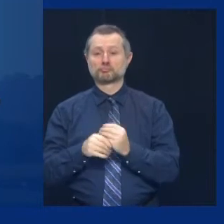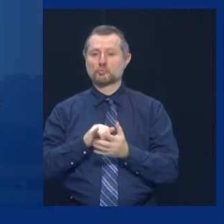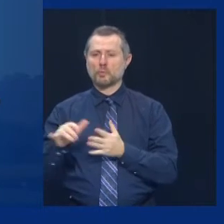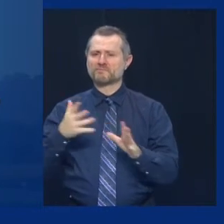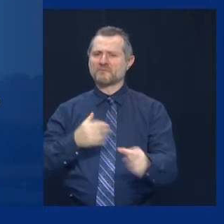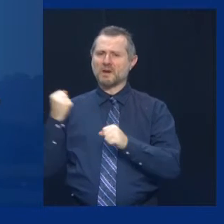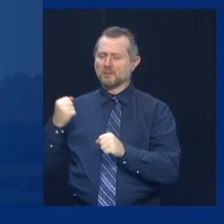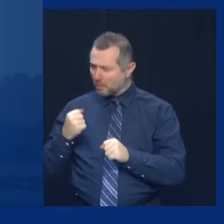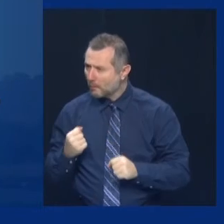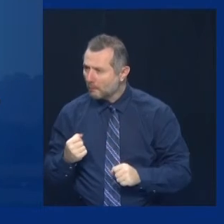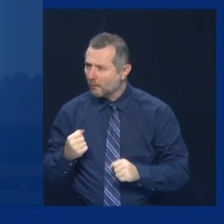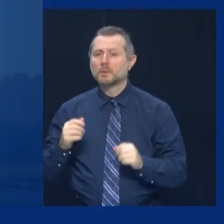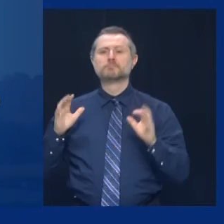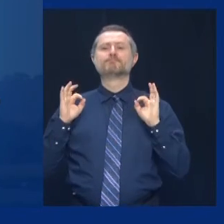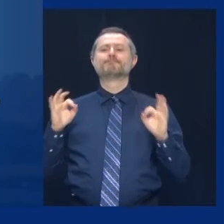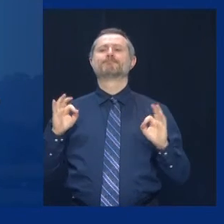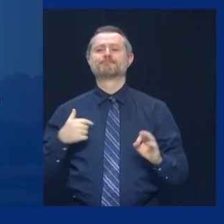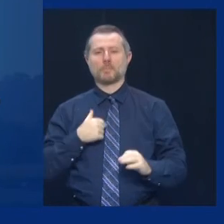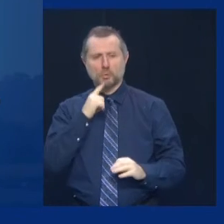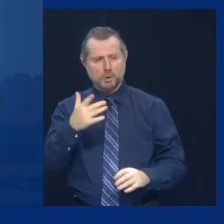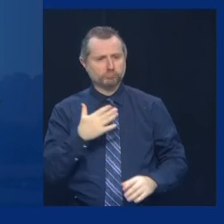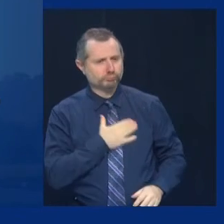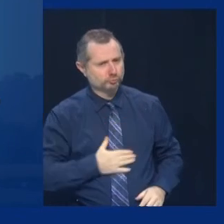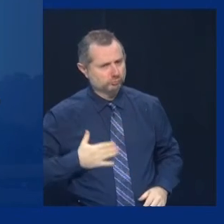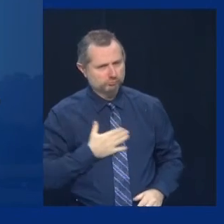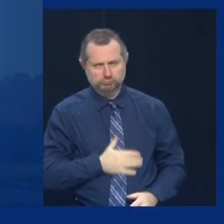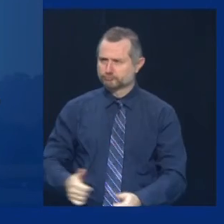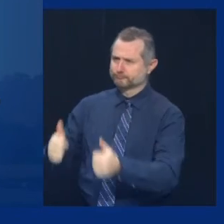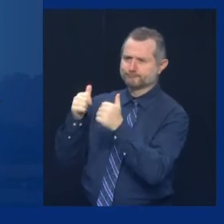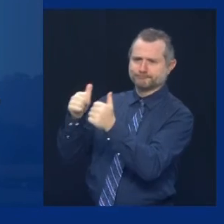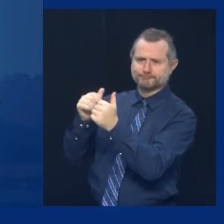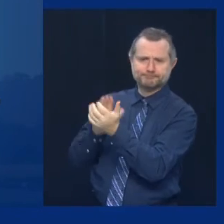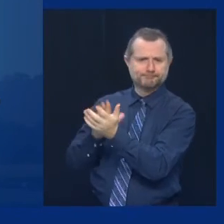and I truly appreciate it. Obviously, British Airways